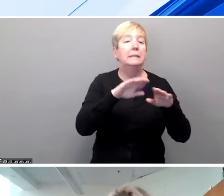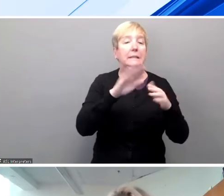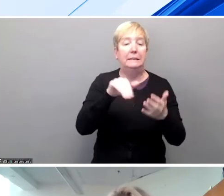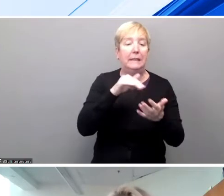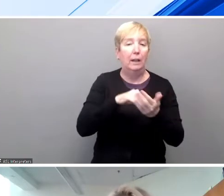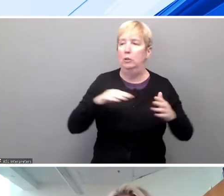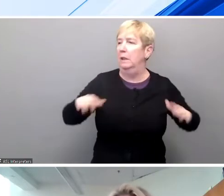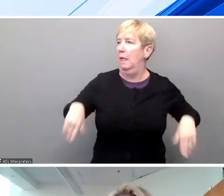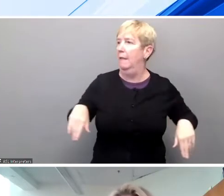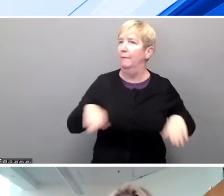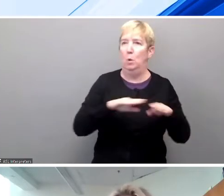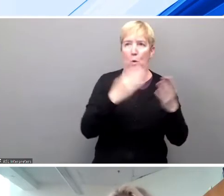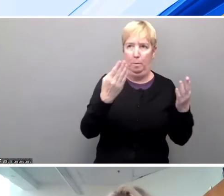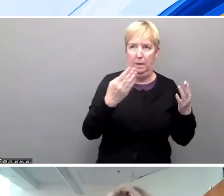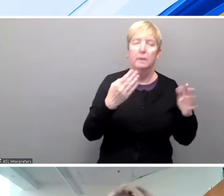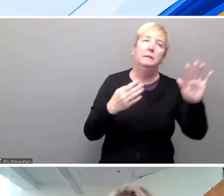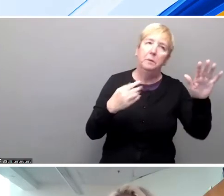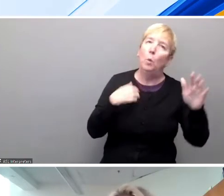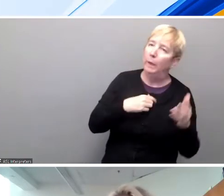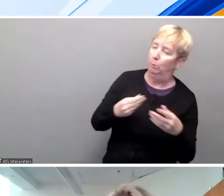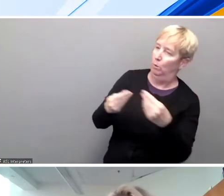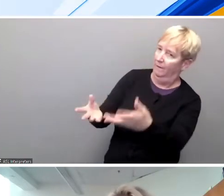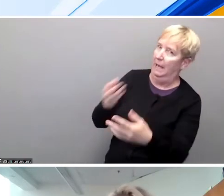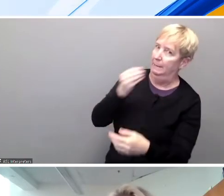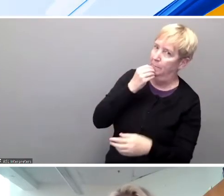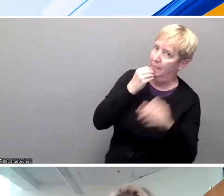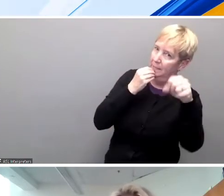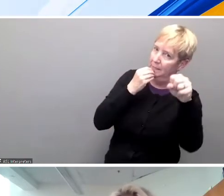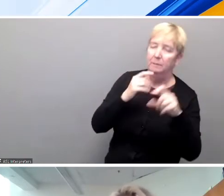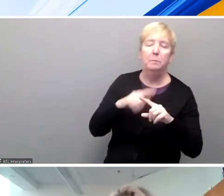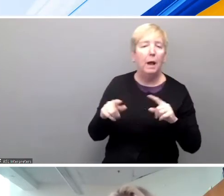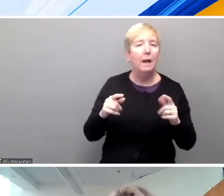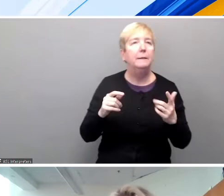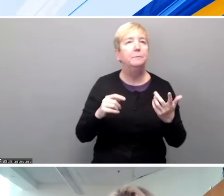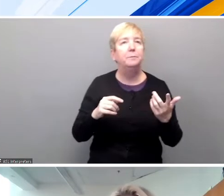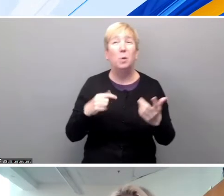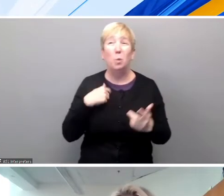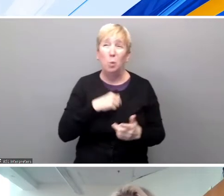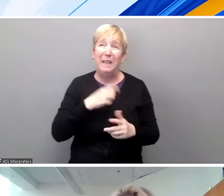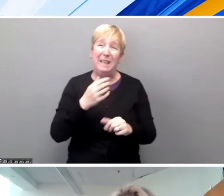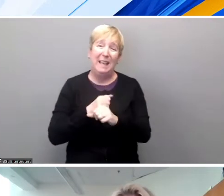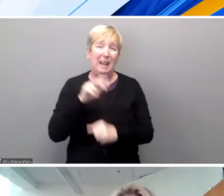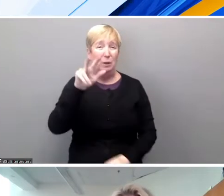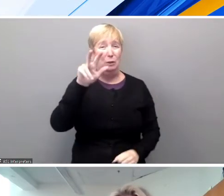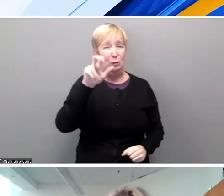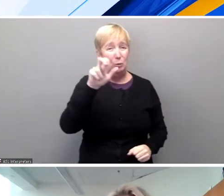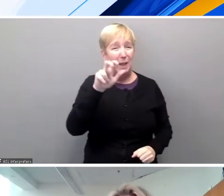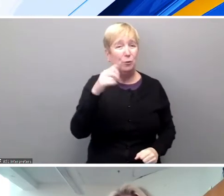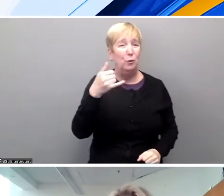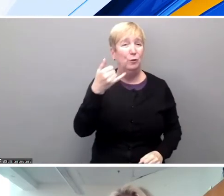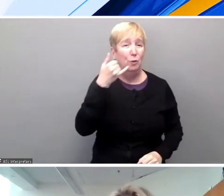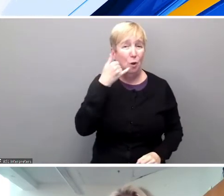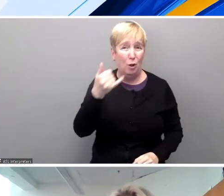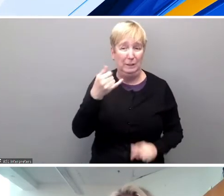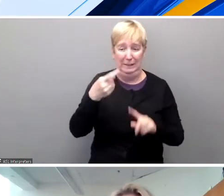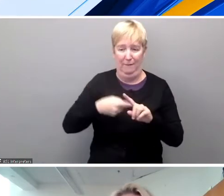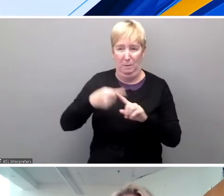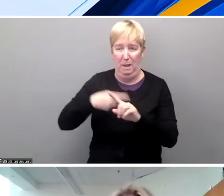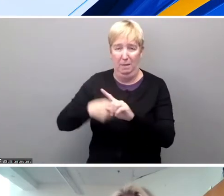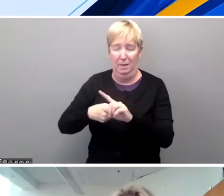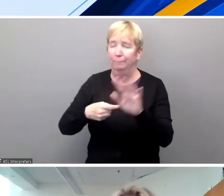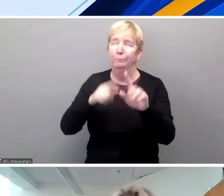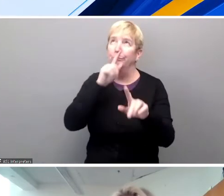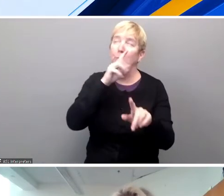meals, and we have over 300 calls through our aging network a month or a